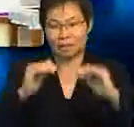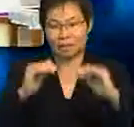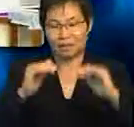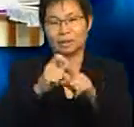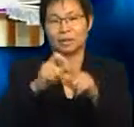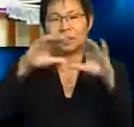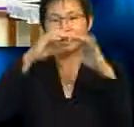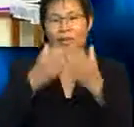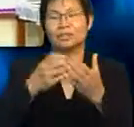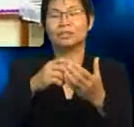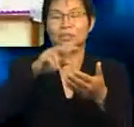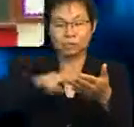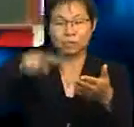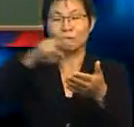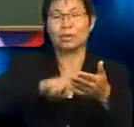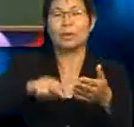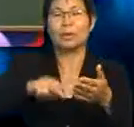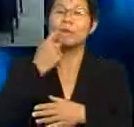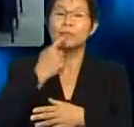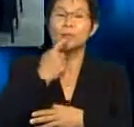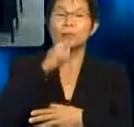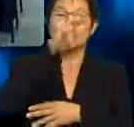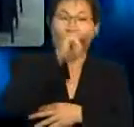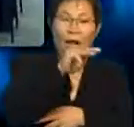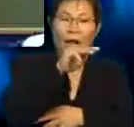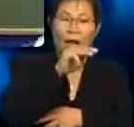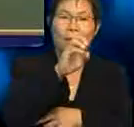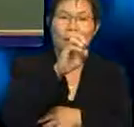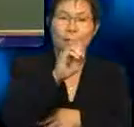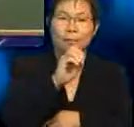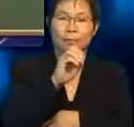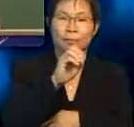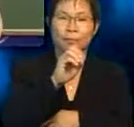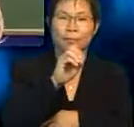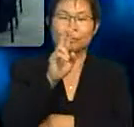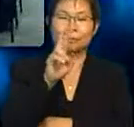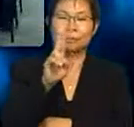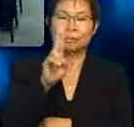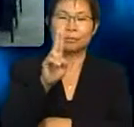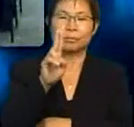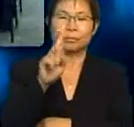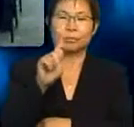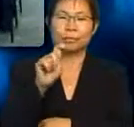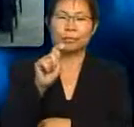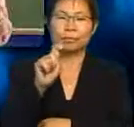Next word, class, read mouth. Mouth. Spell mouth.